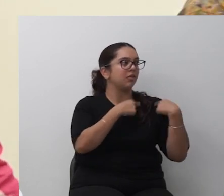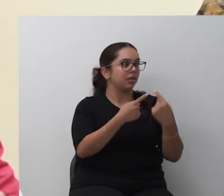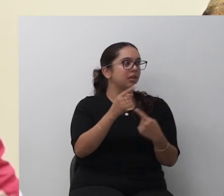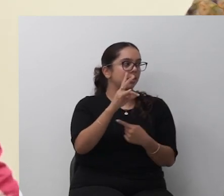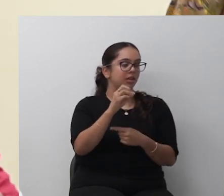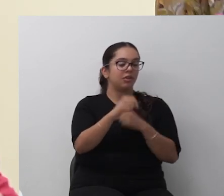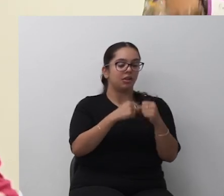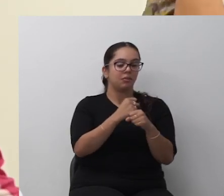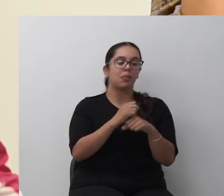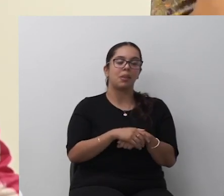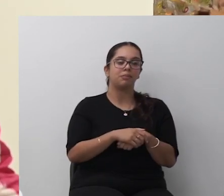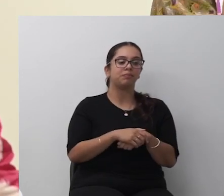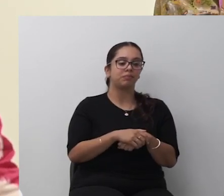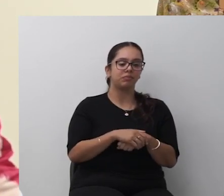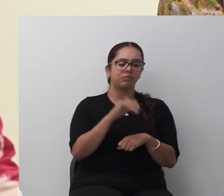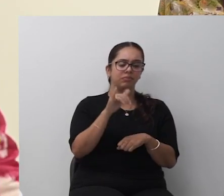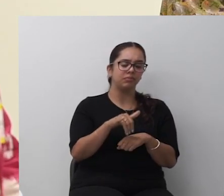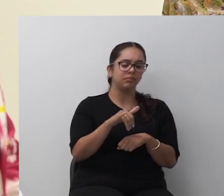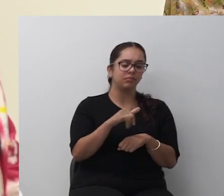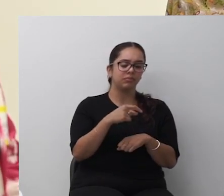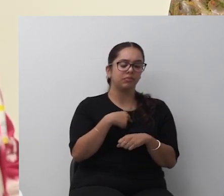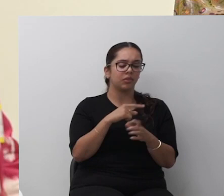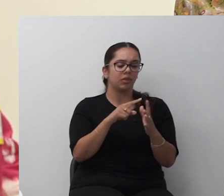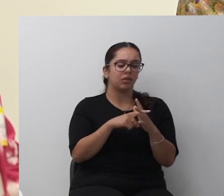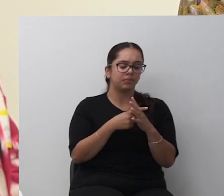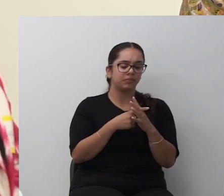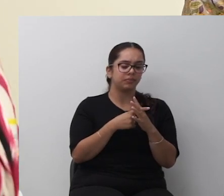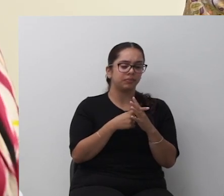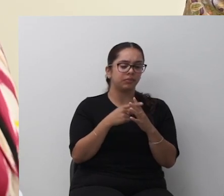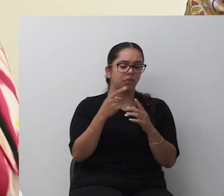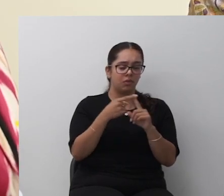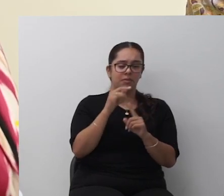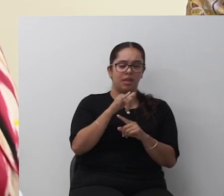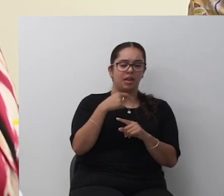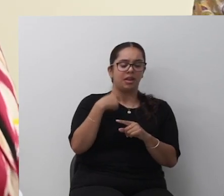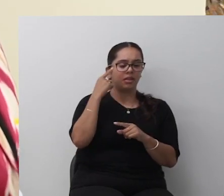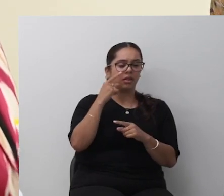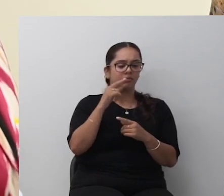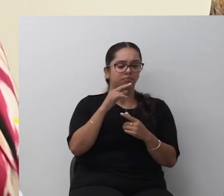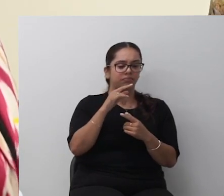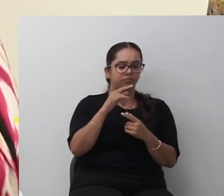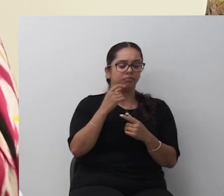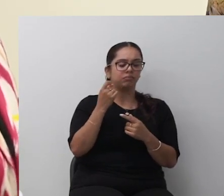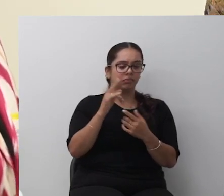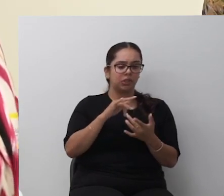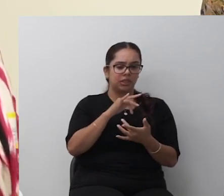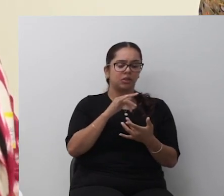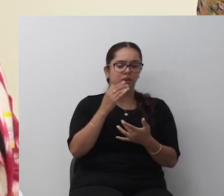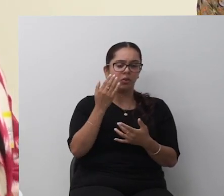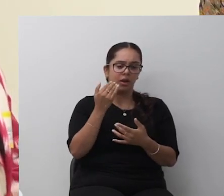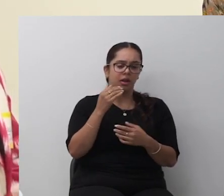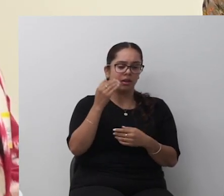So that's kind of where I start, and I think from that I feel very centered in knowing that, because I